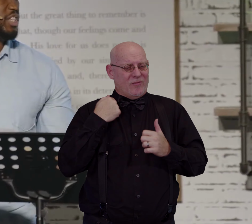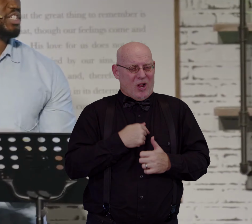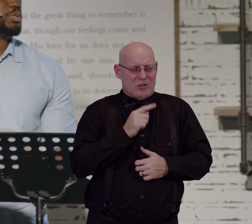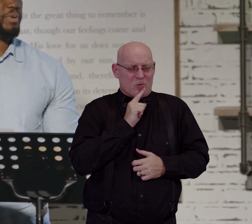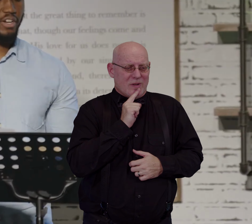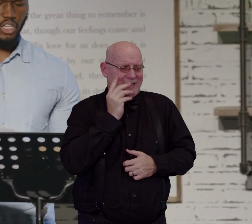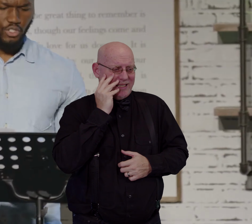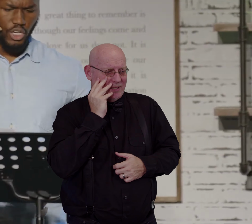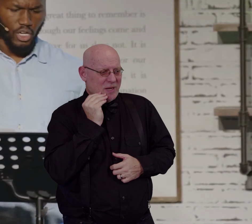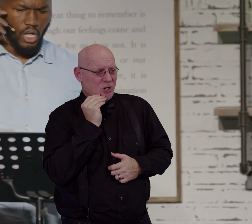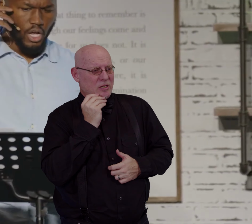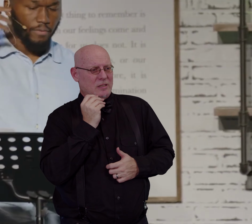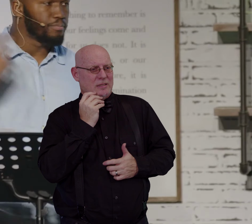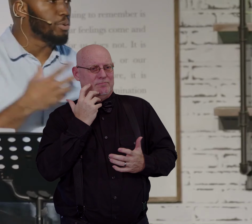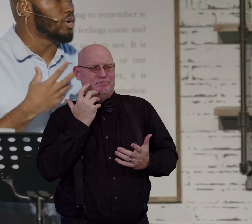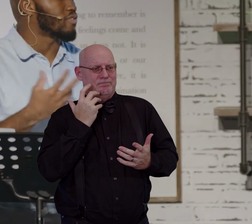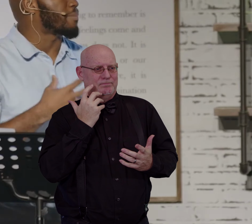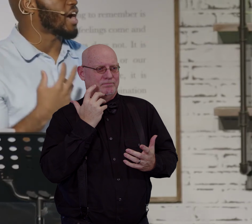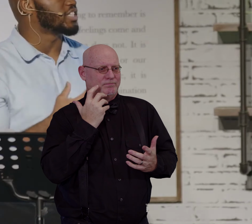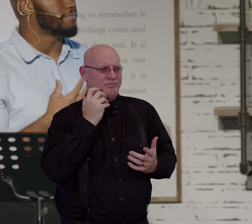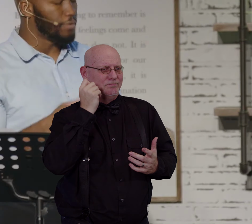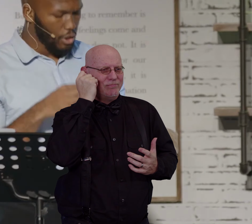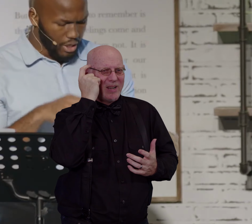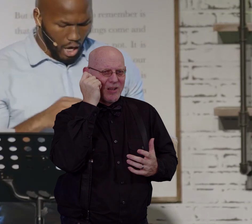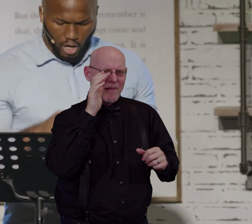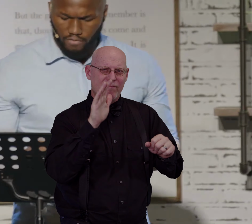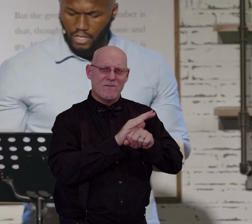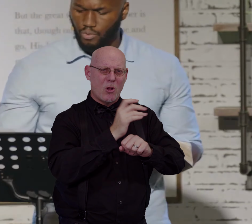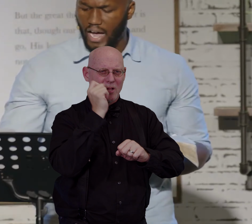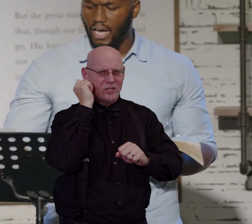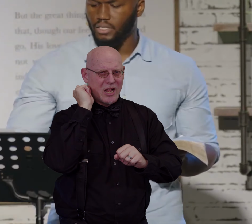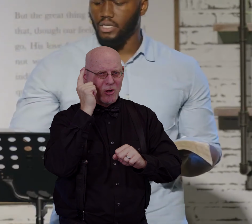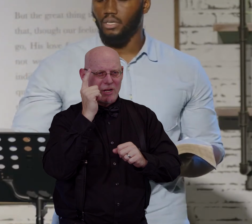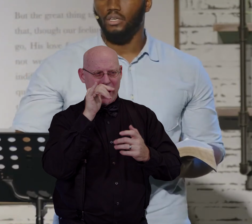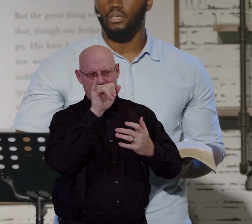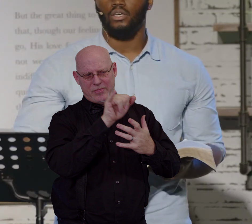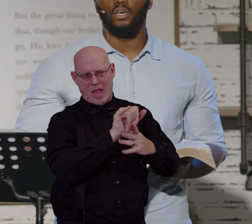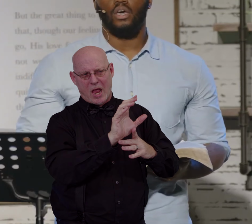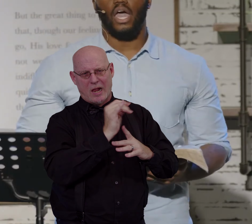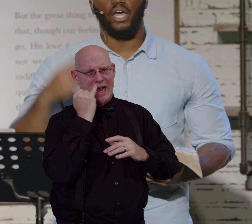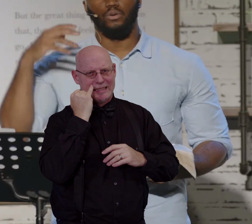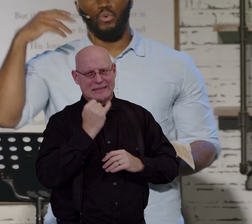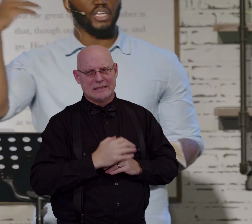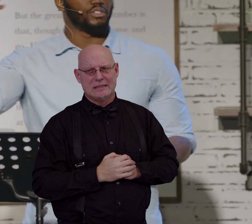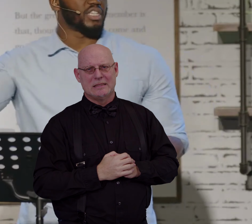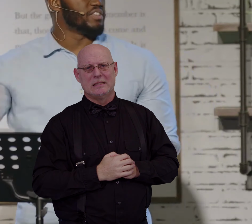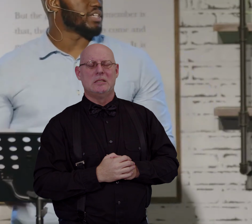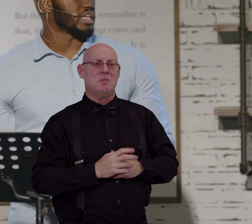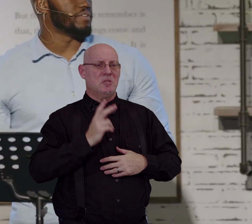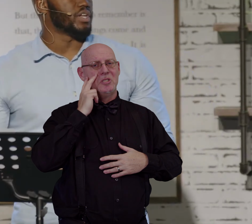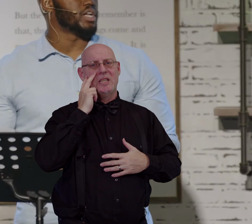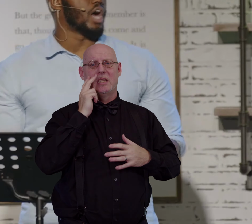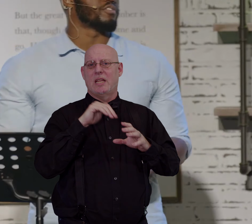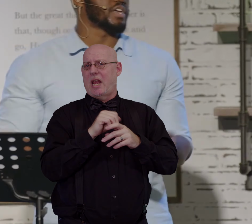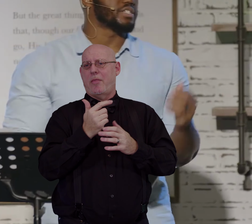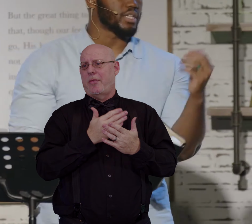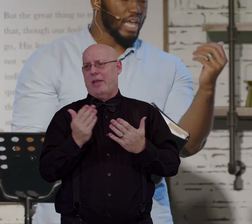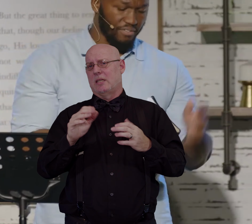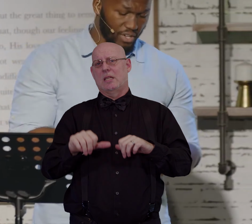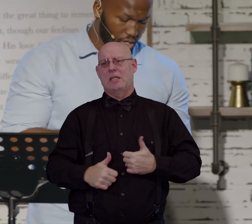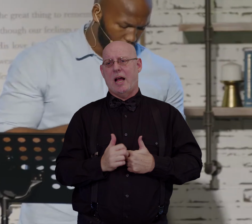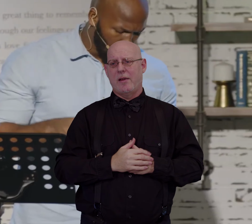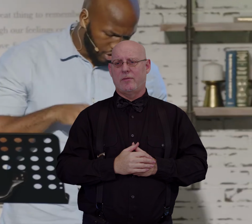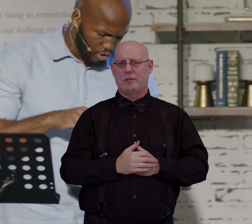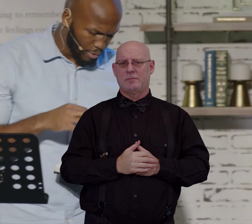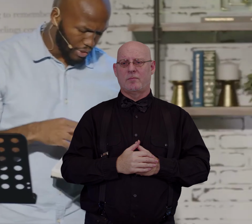for us to really experience, to wrap our heads fully of this reality. And we can see this even in other things in